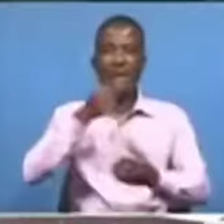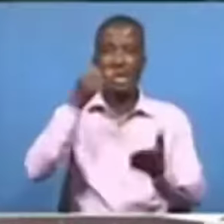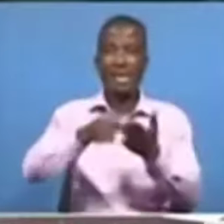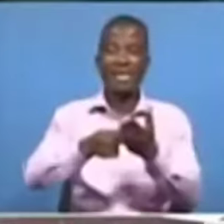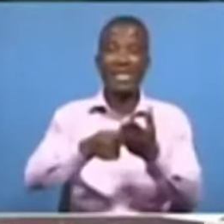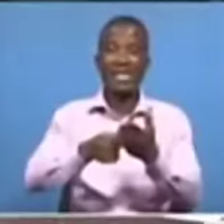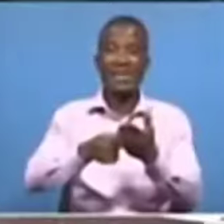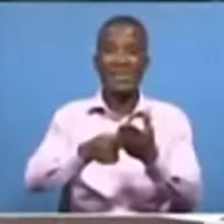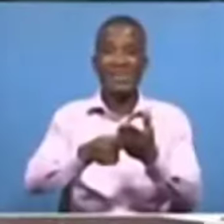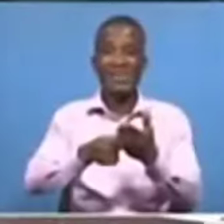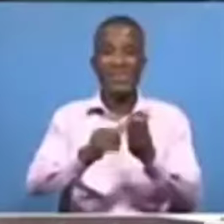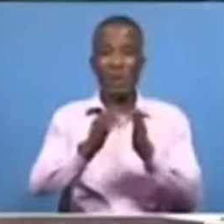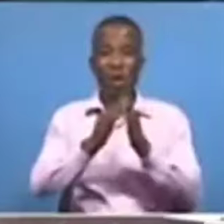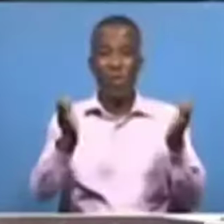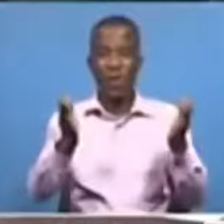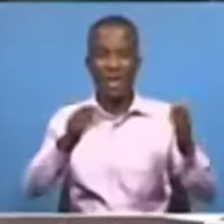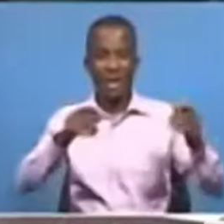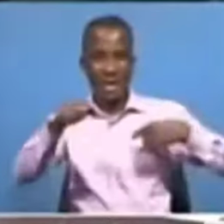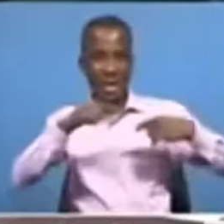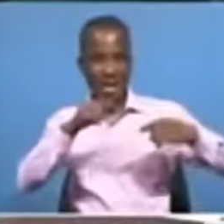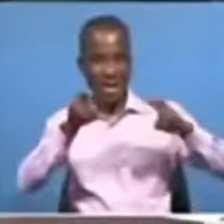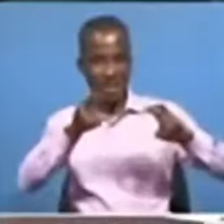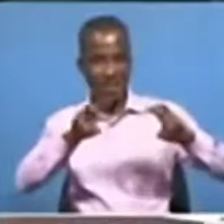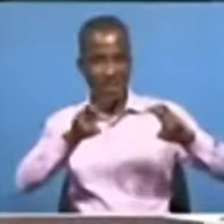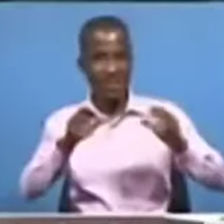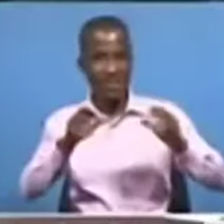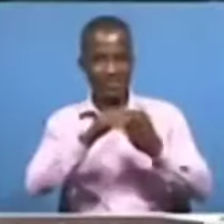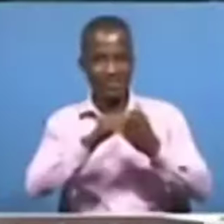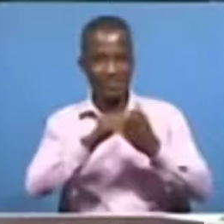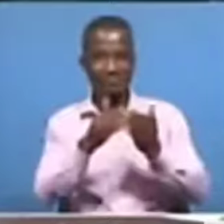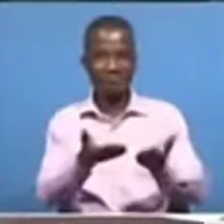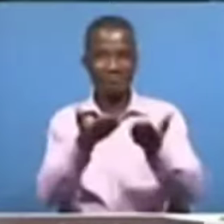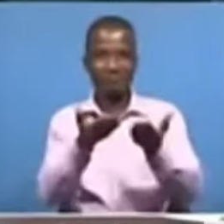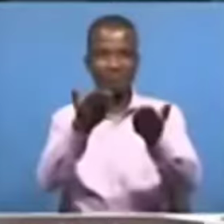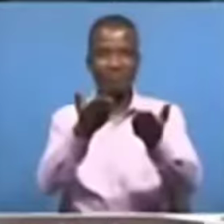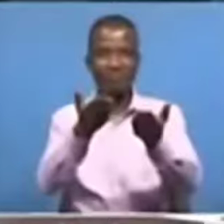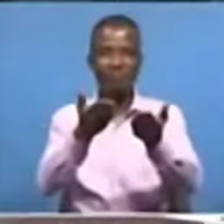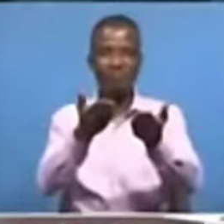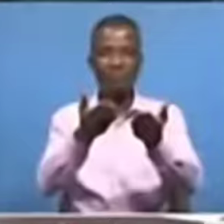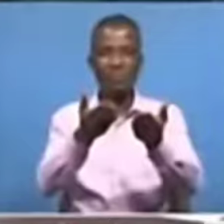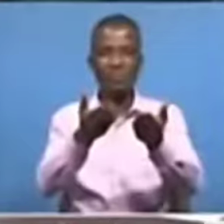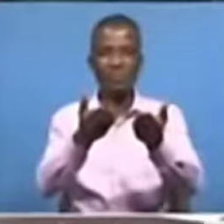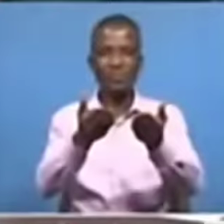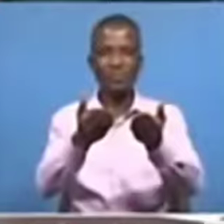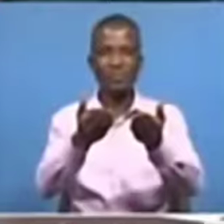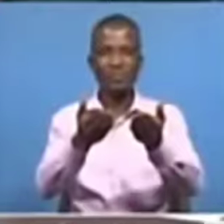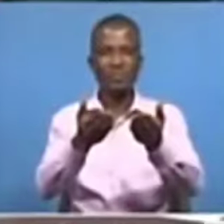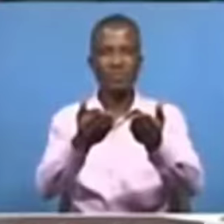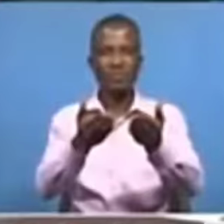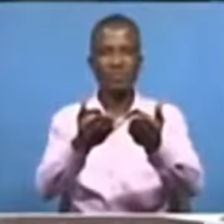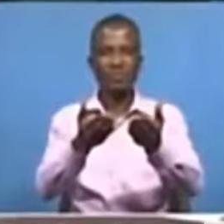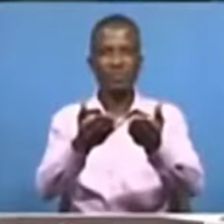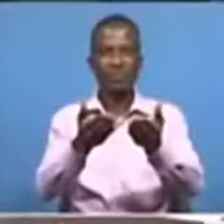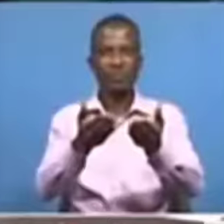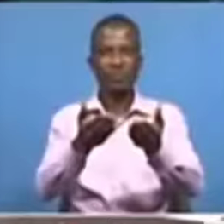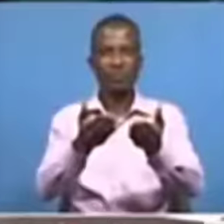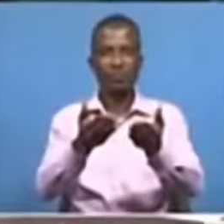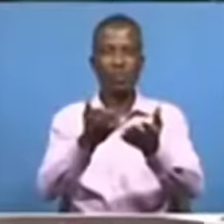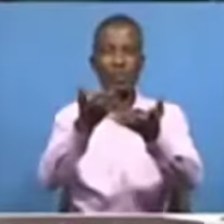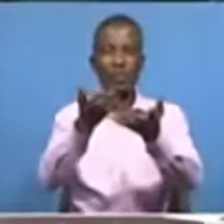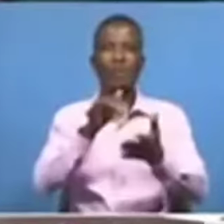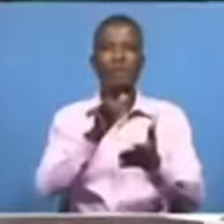for leave that counsel for the petitioner moved was to achieve just